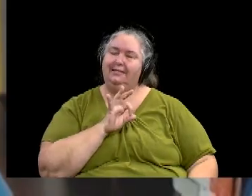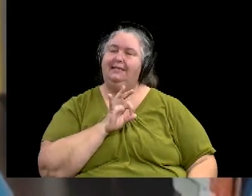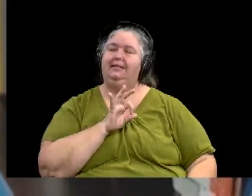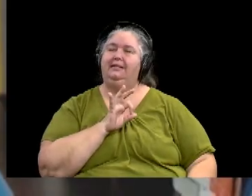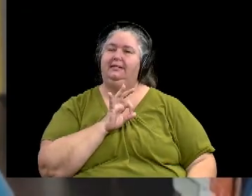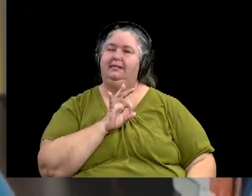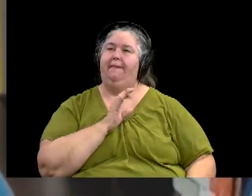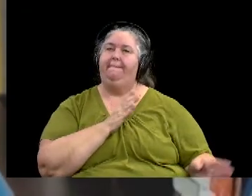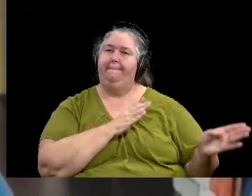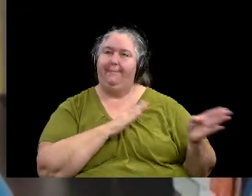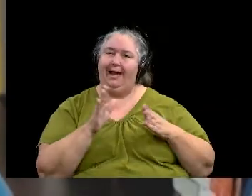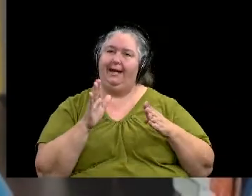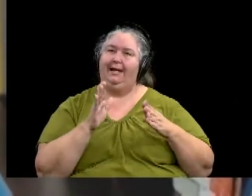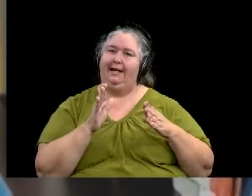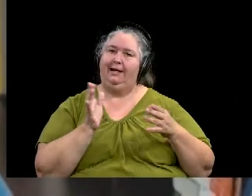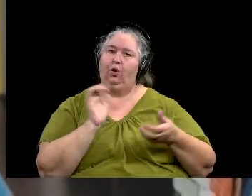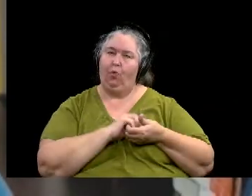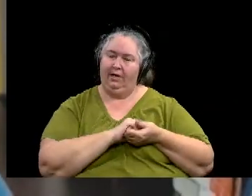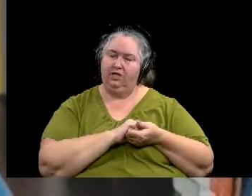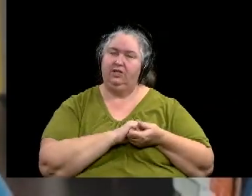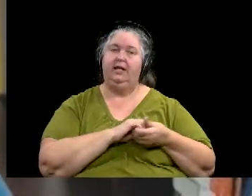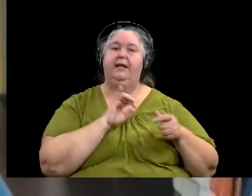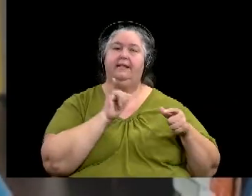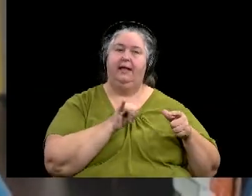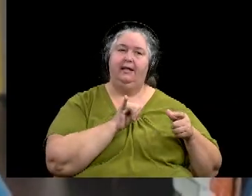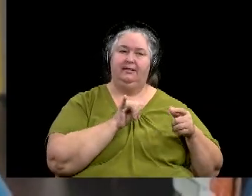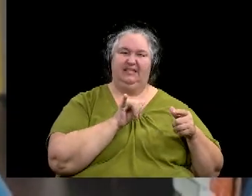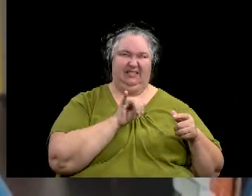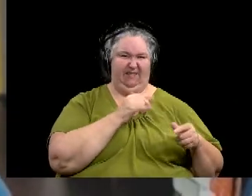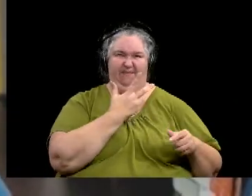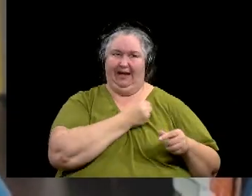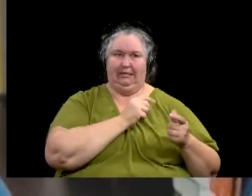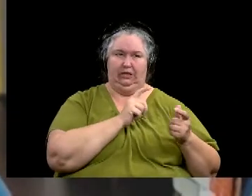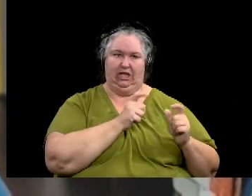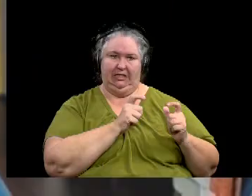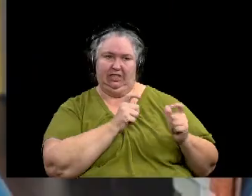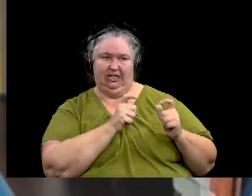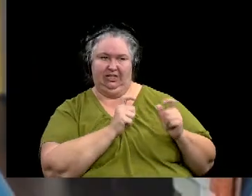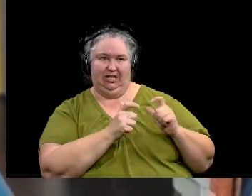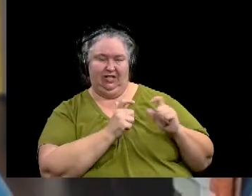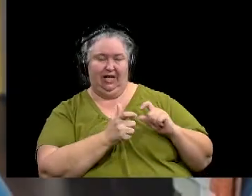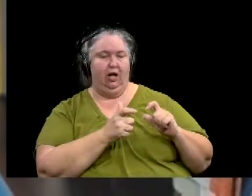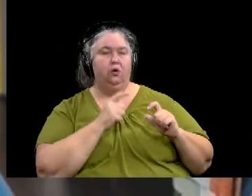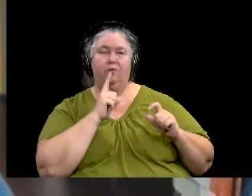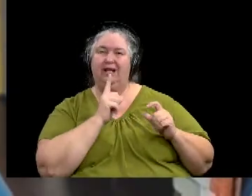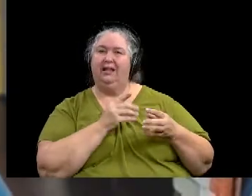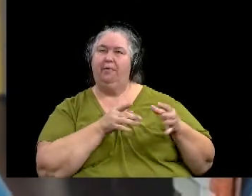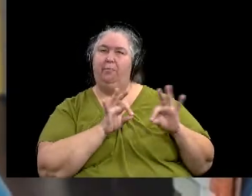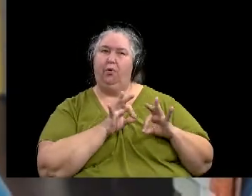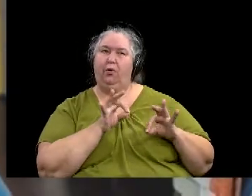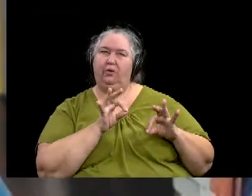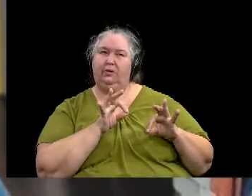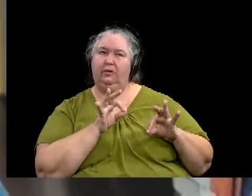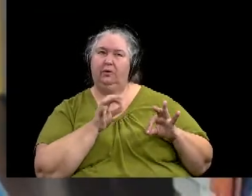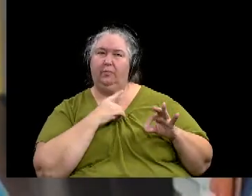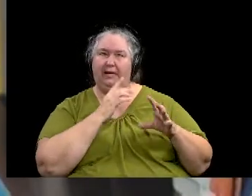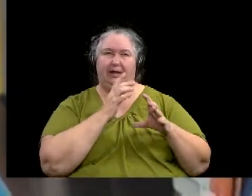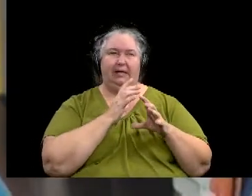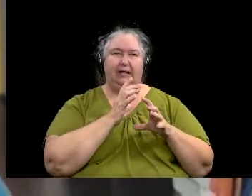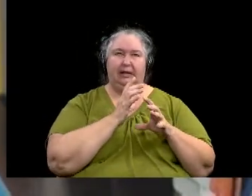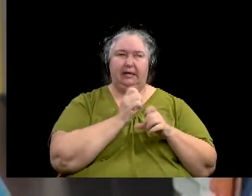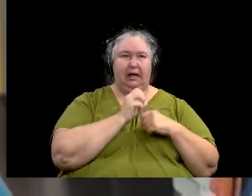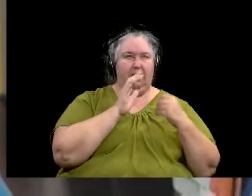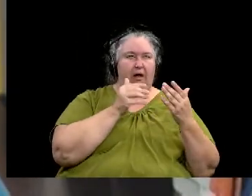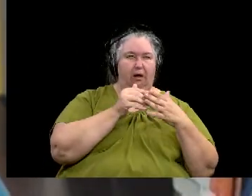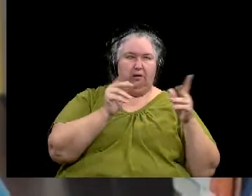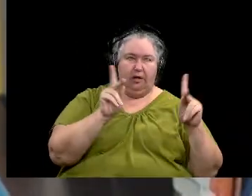evolving and changing almost daily, it was really important to us that we pulled together all the stakeholders that have a role to play in getting the vaccine out to the